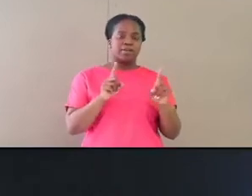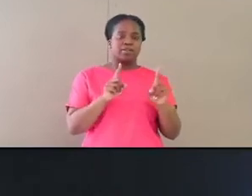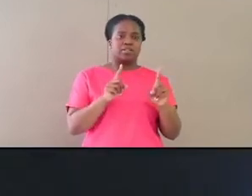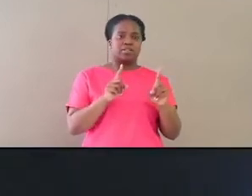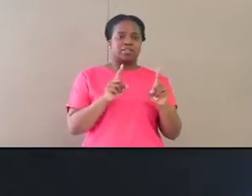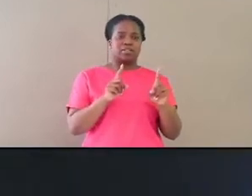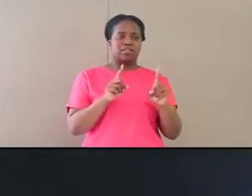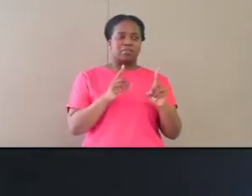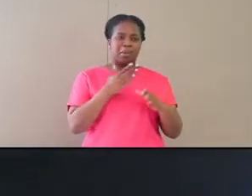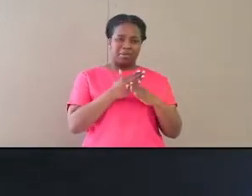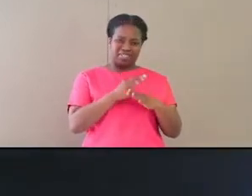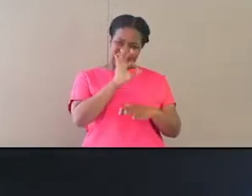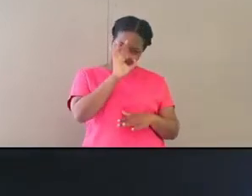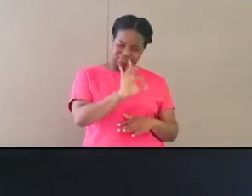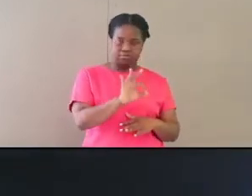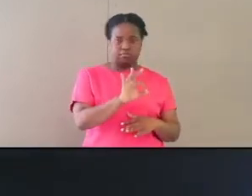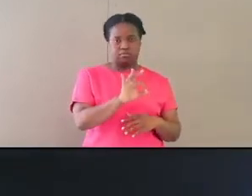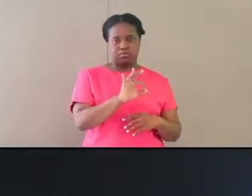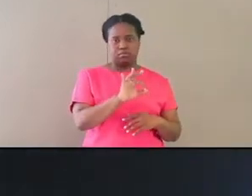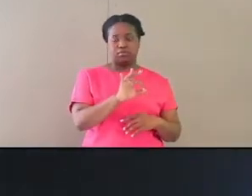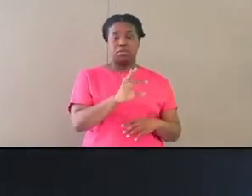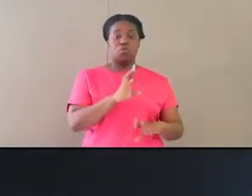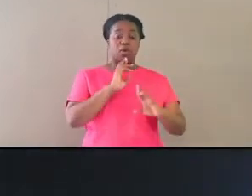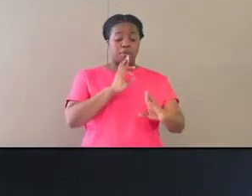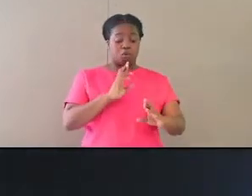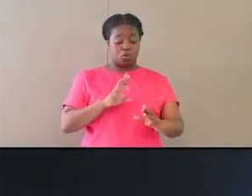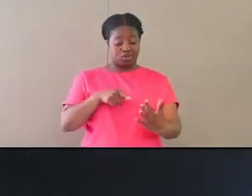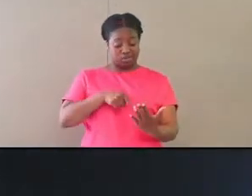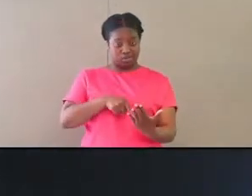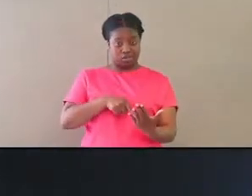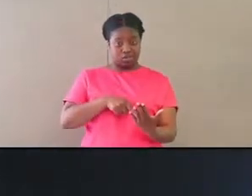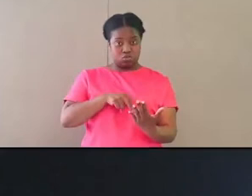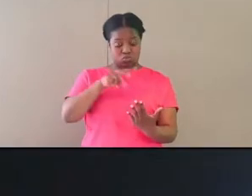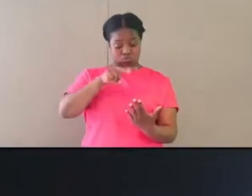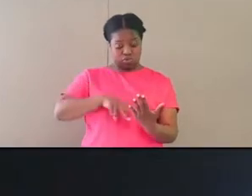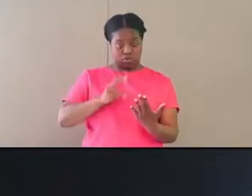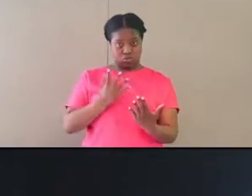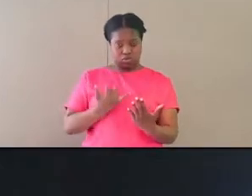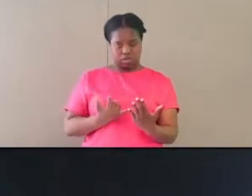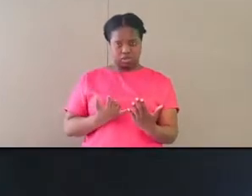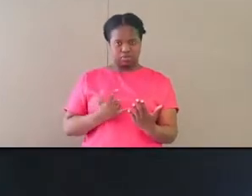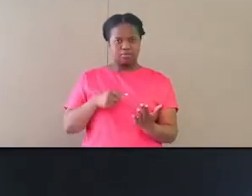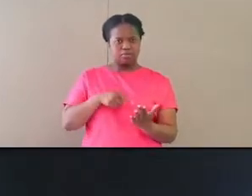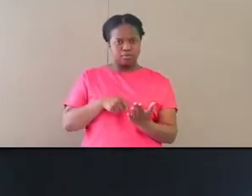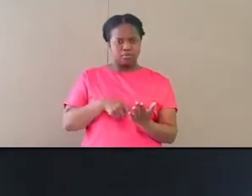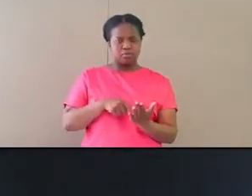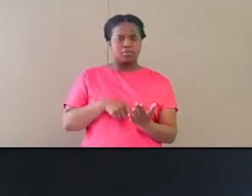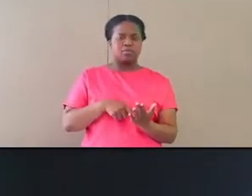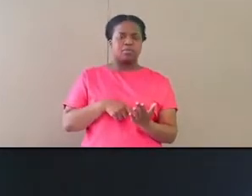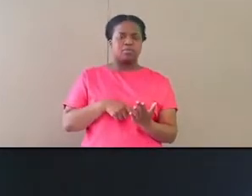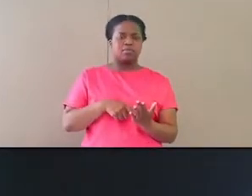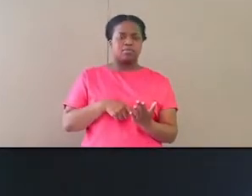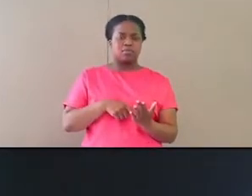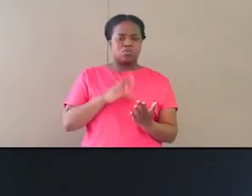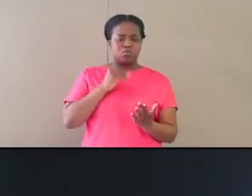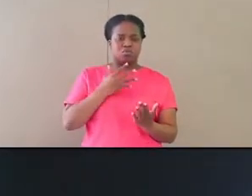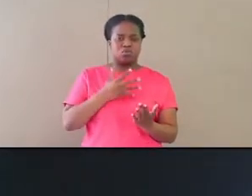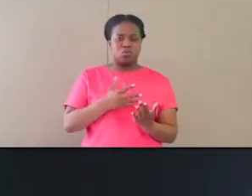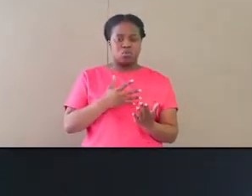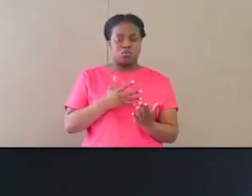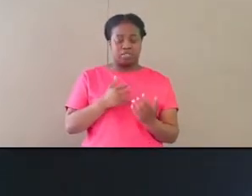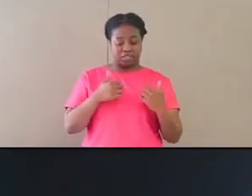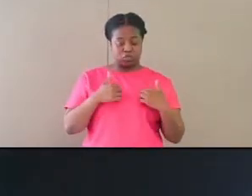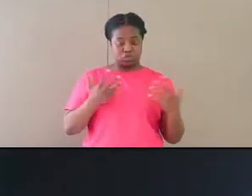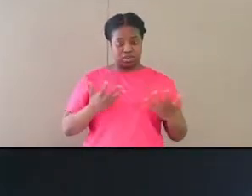adequate and the report that we're looking at today is actually talking to the two how far are we